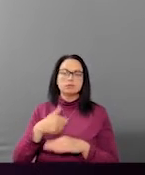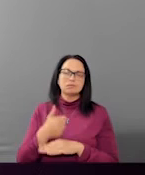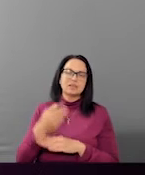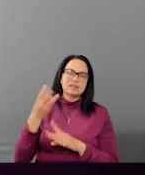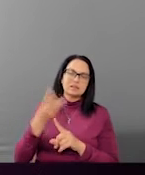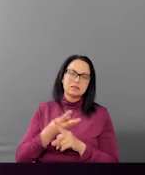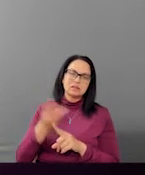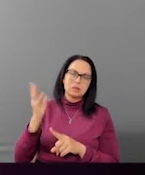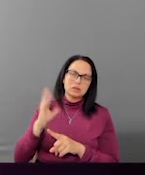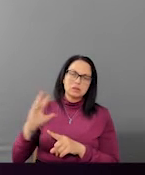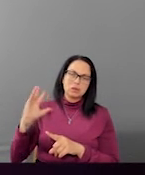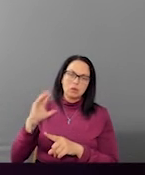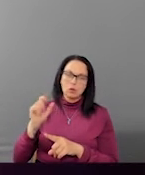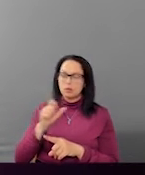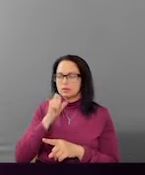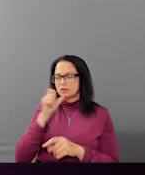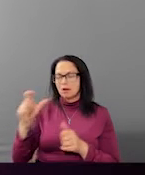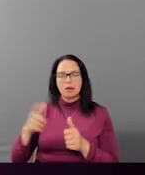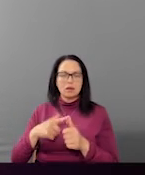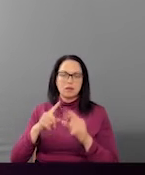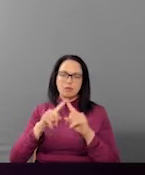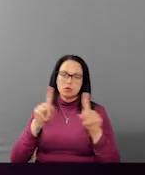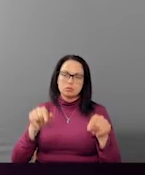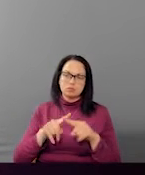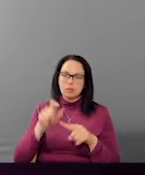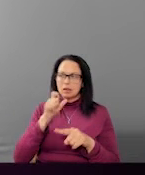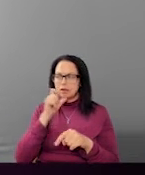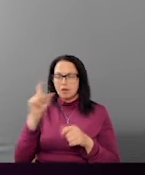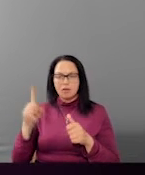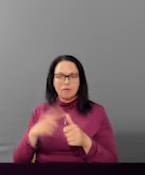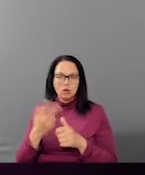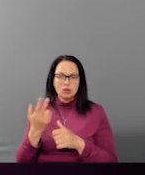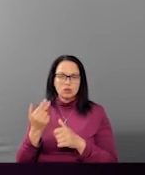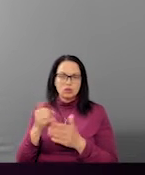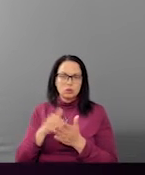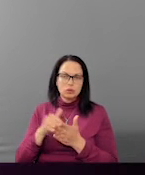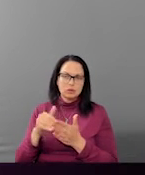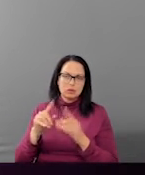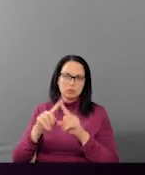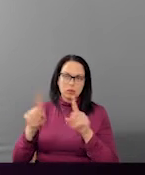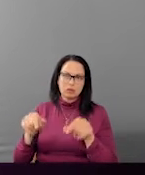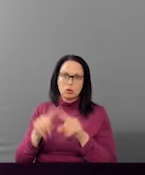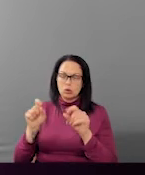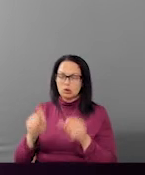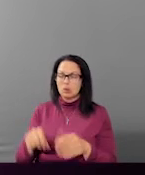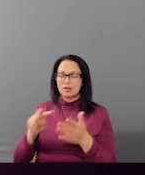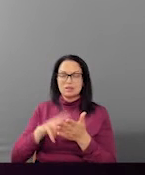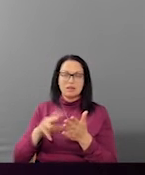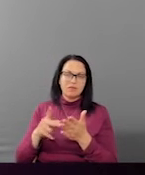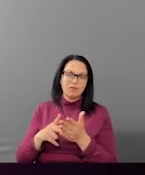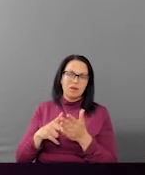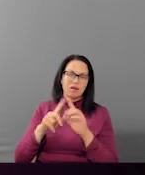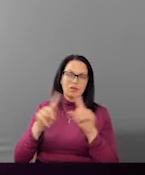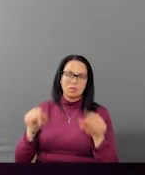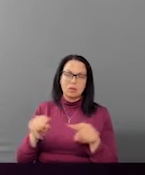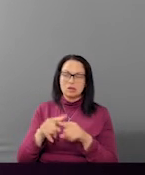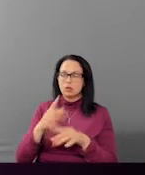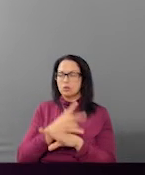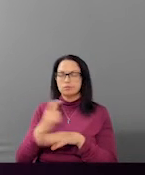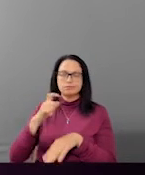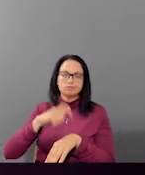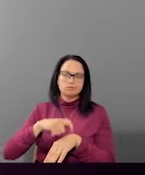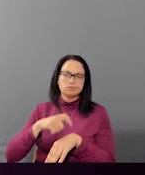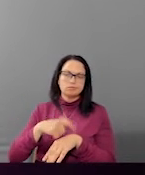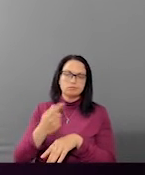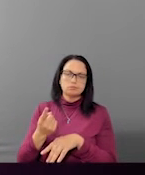ago, it's definitely not in the first block. It's definitely not in the first 13 million blocks. So you can define that block so you kind of don't have to waste that time indexing from the very